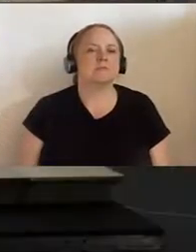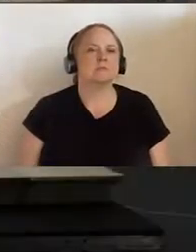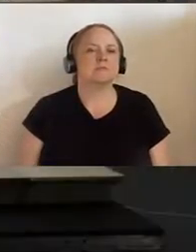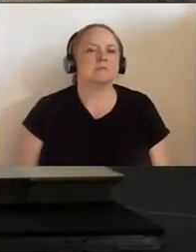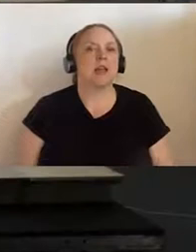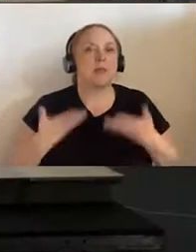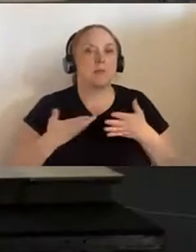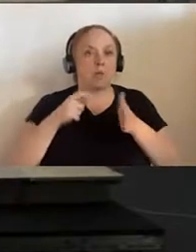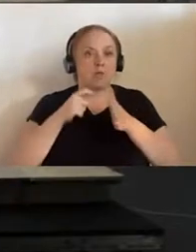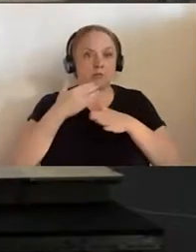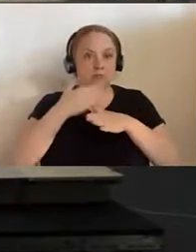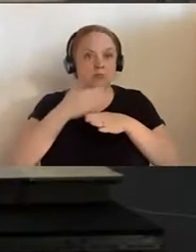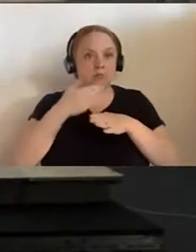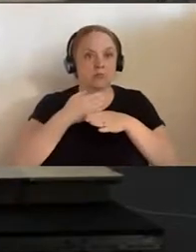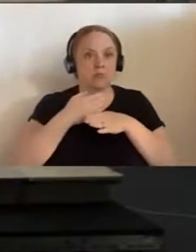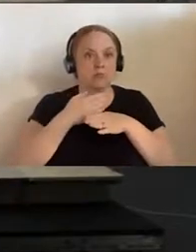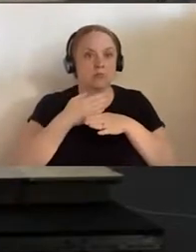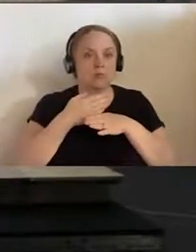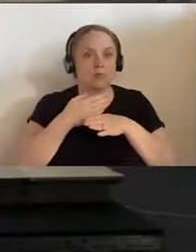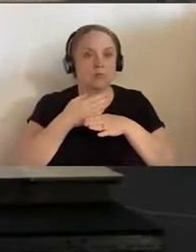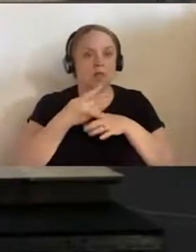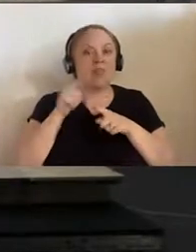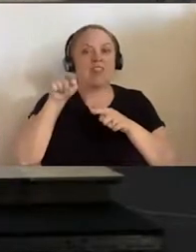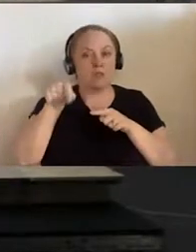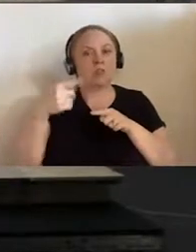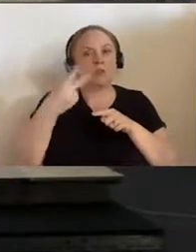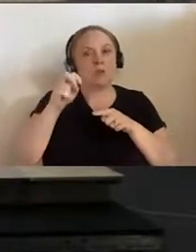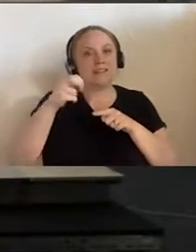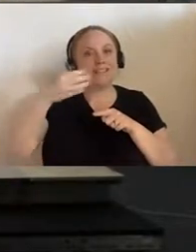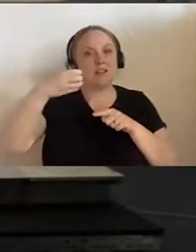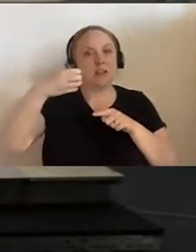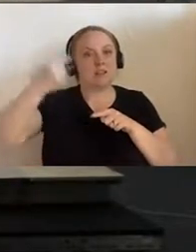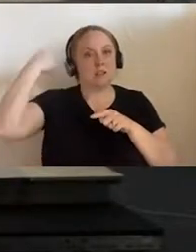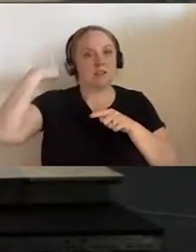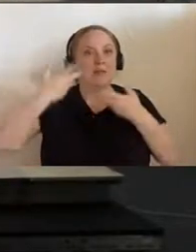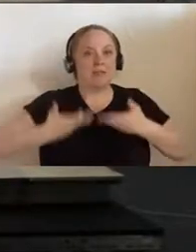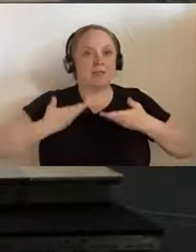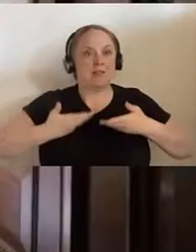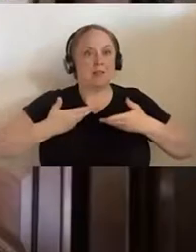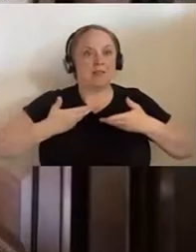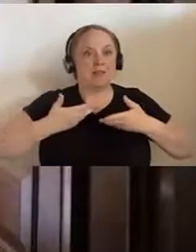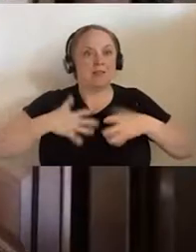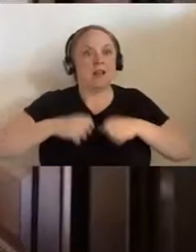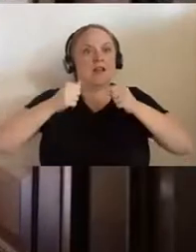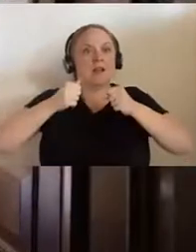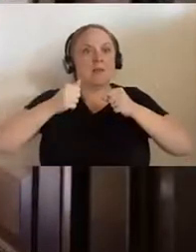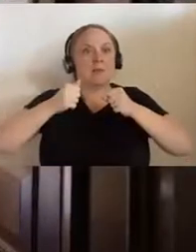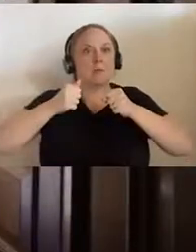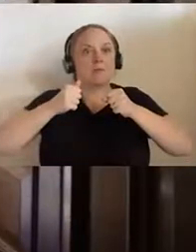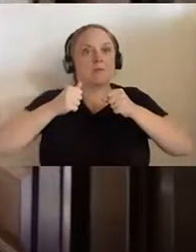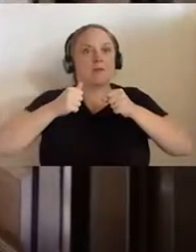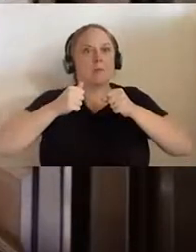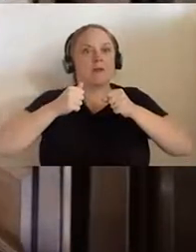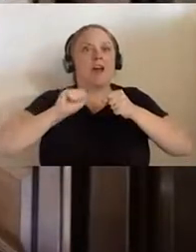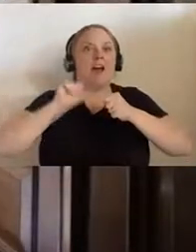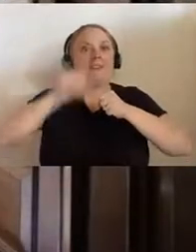commission, that was in 2019. The current commission is picking up where that work left off after a hiatus because of